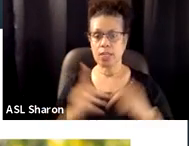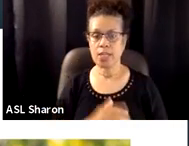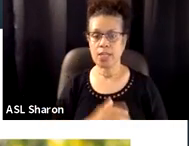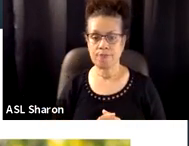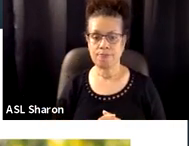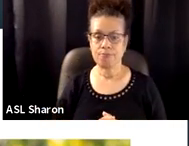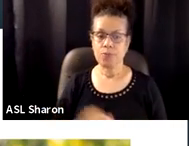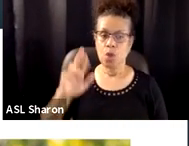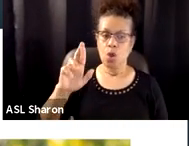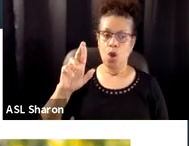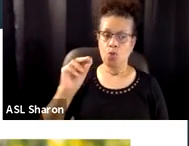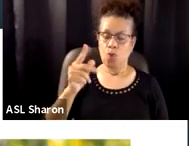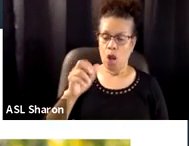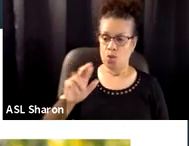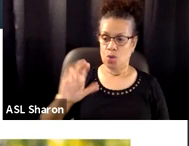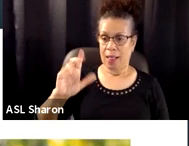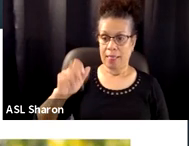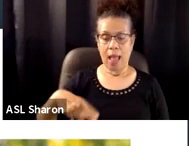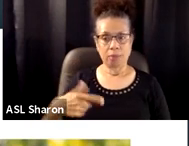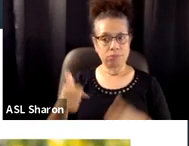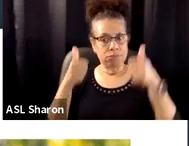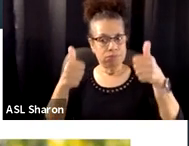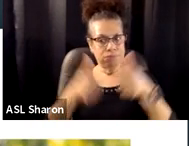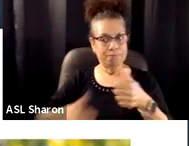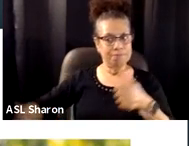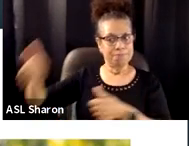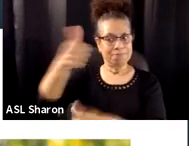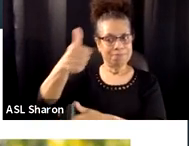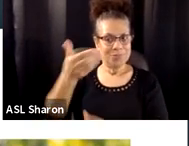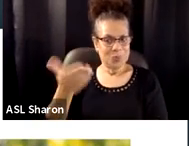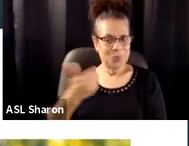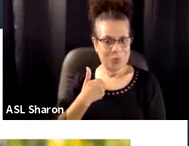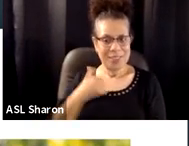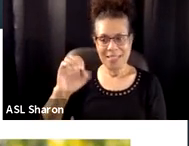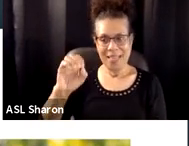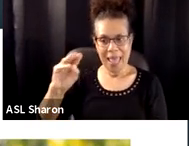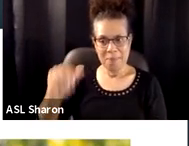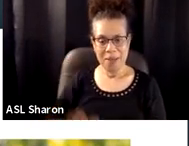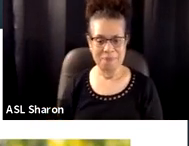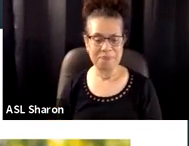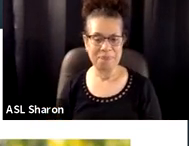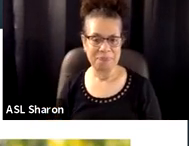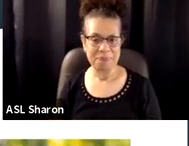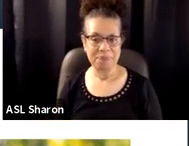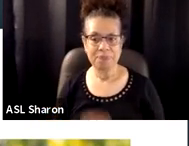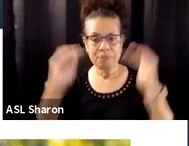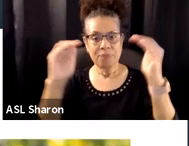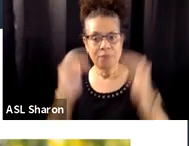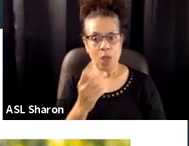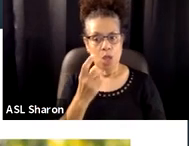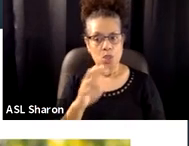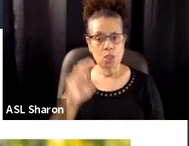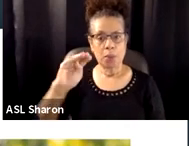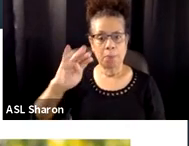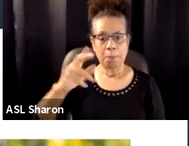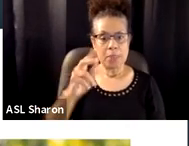roger clapp is in great hands with emma at the helm next i'd like to introduce dr michelle eason